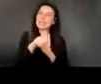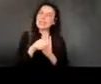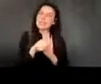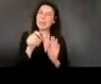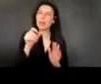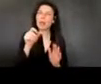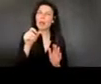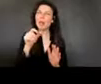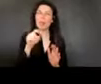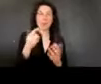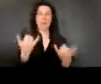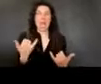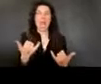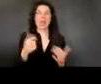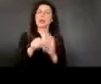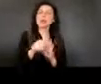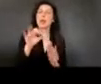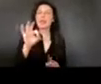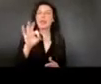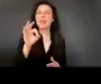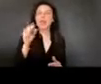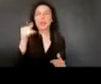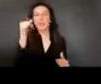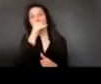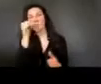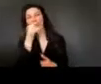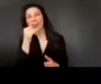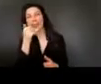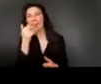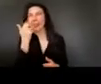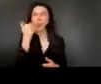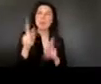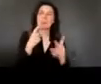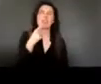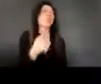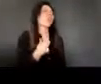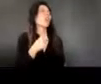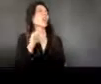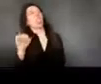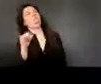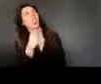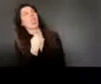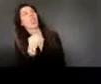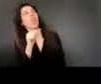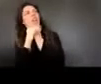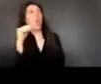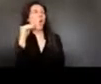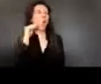content right now, where people talk about, you know, being stuck at home and being miserable at home, but then we also have this other sort of